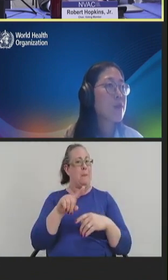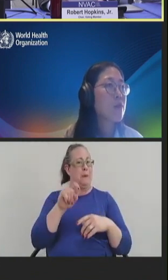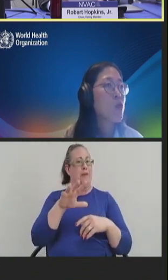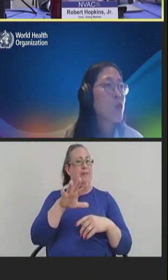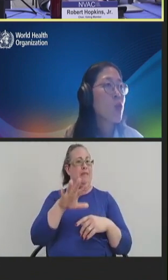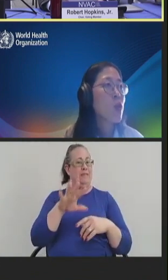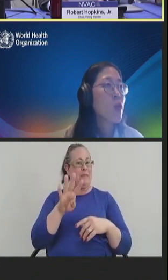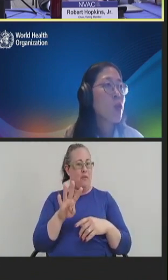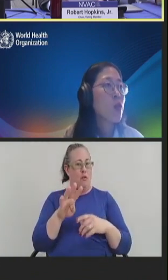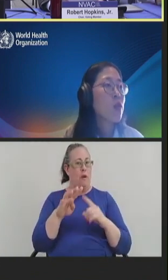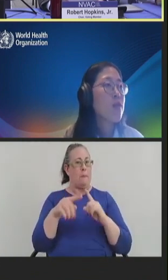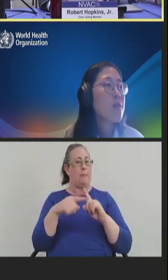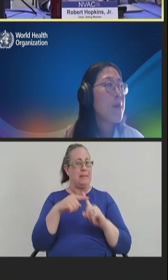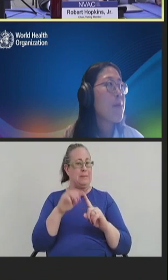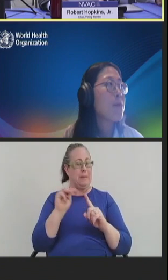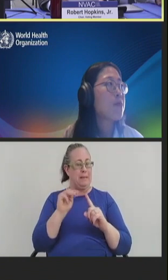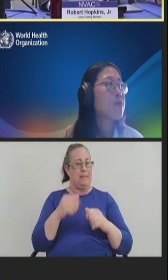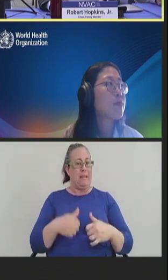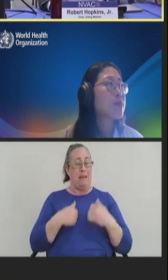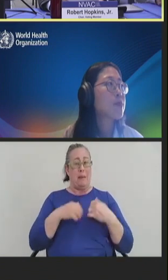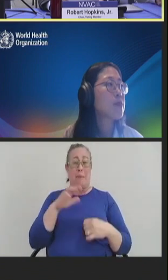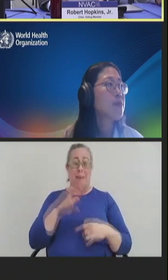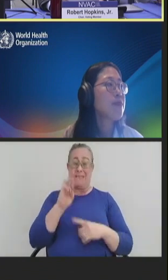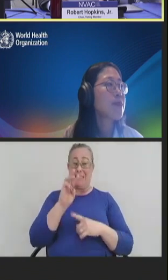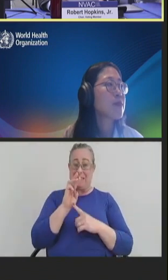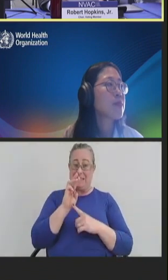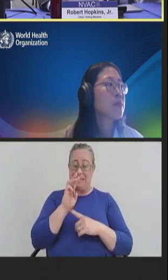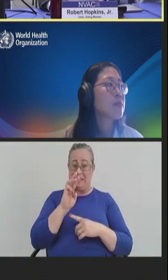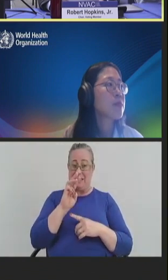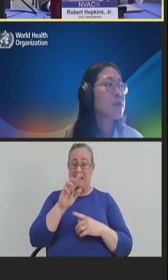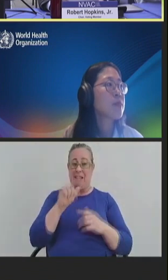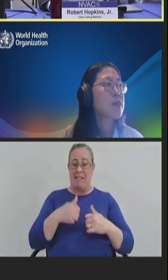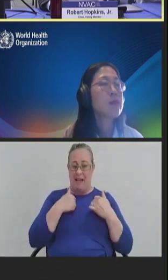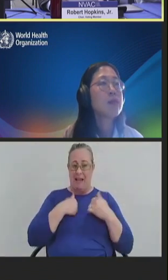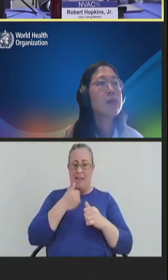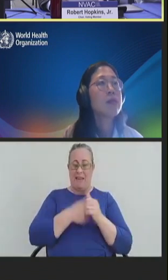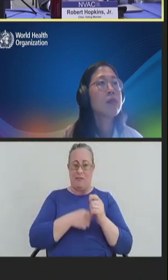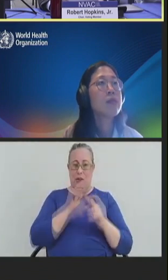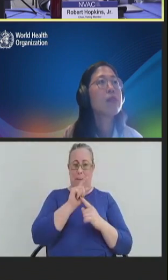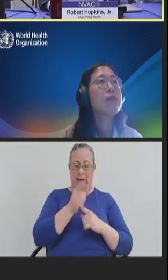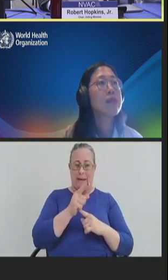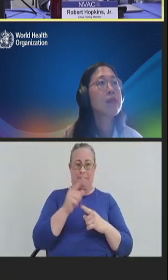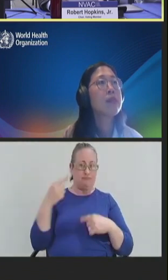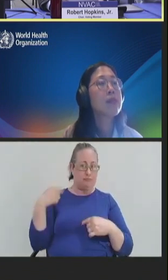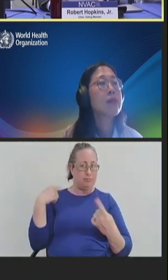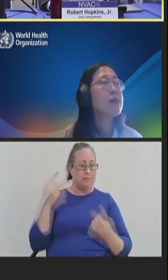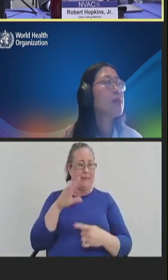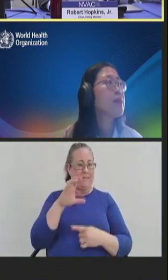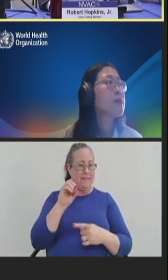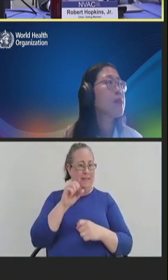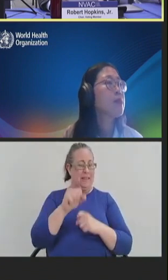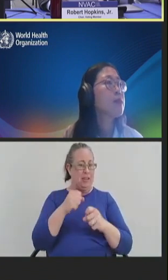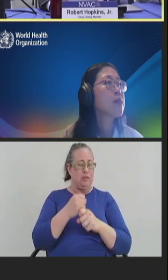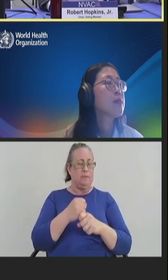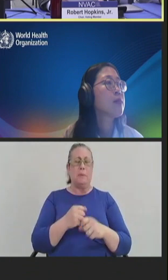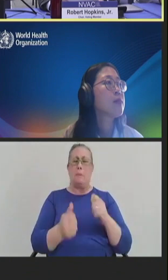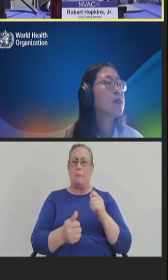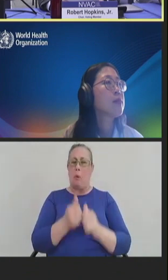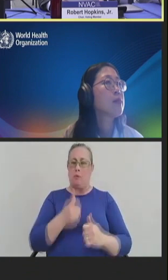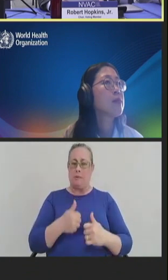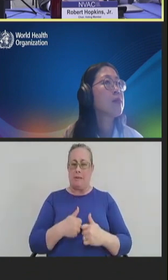6 lives saved every minute of every year over the past 50 years. The vast majority of lives